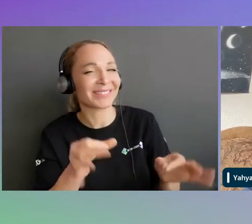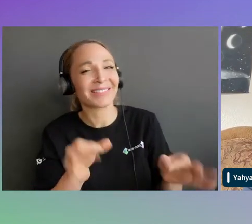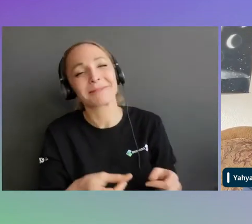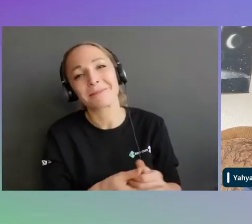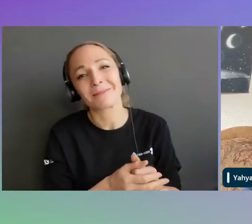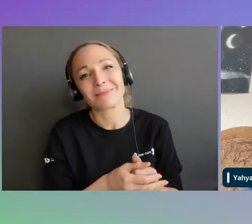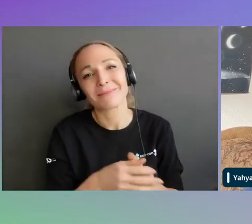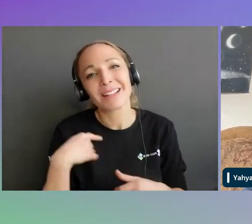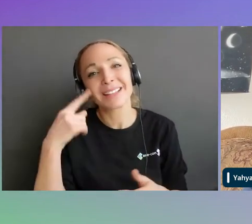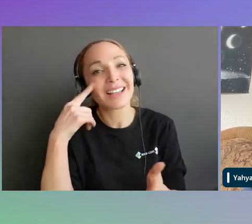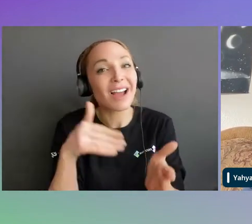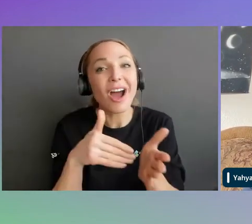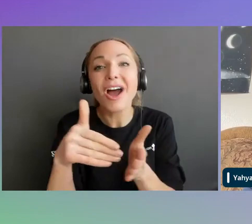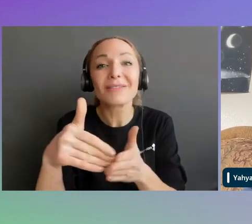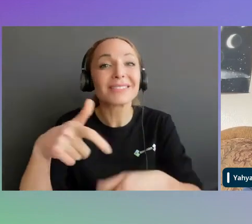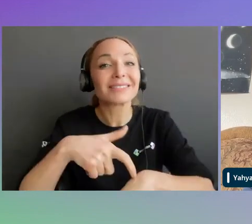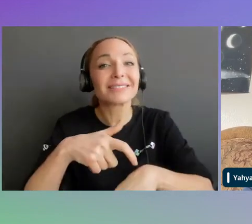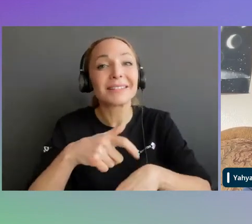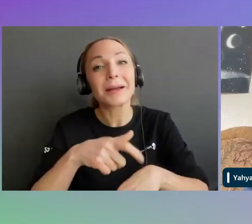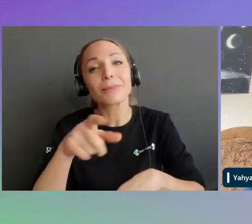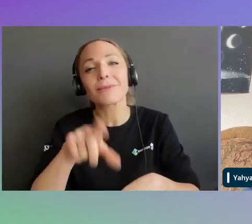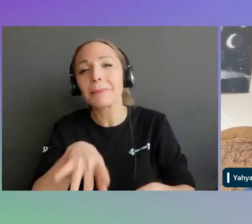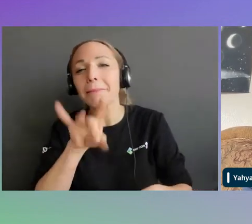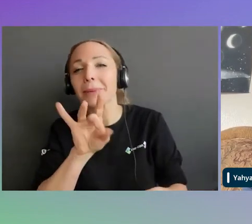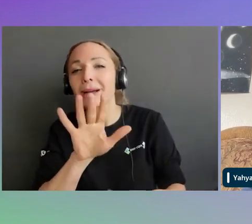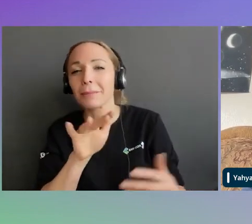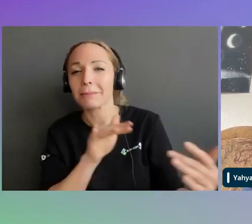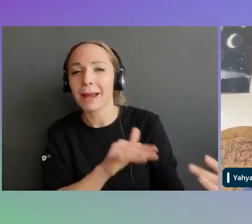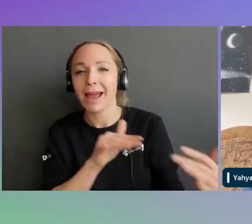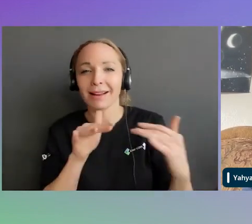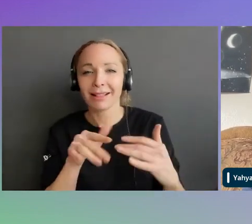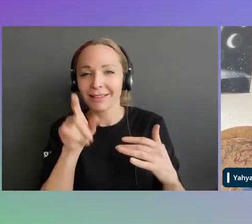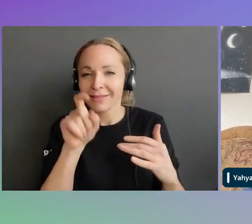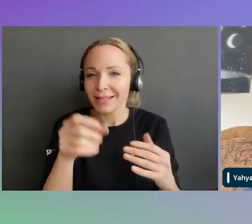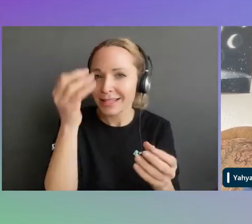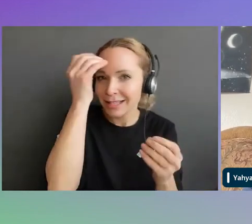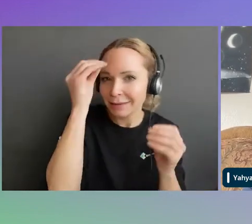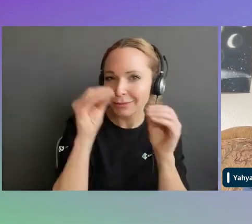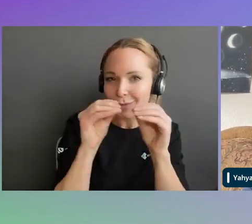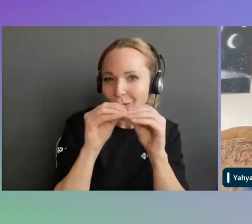oftentimes design, choosing your battles, being strategic. Uh, Yeah. Mhm.